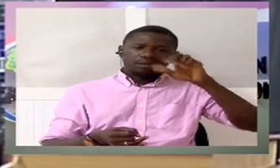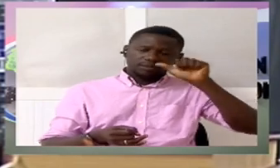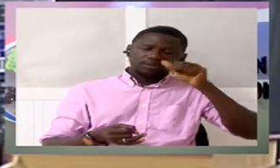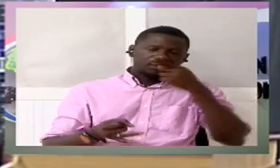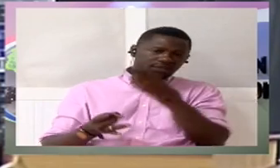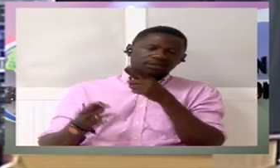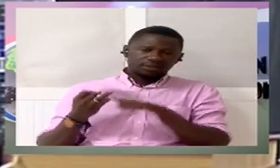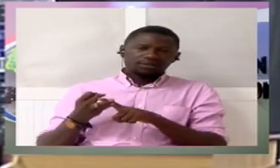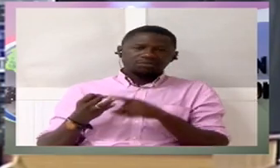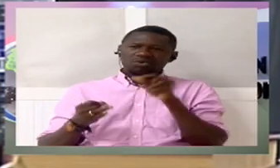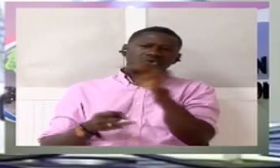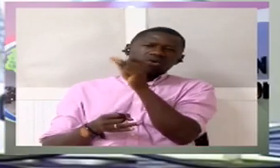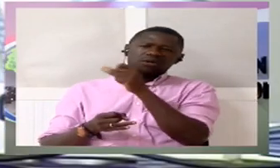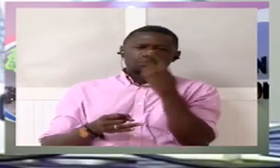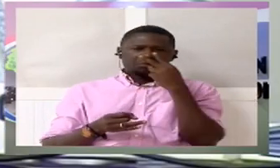them.